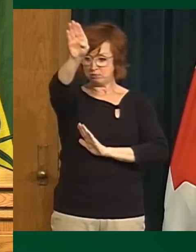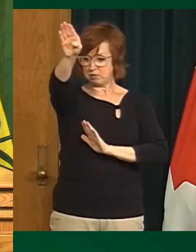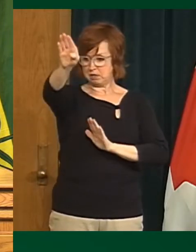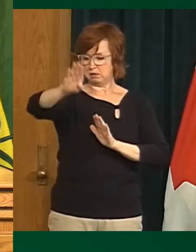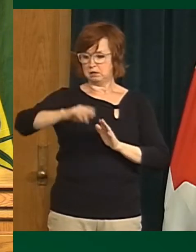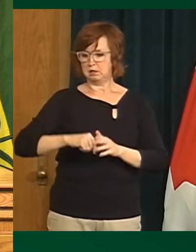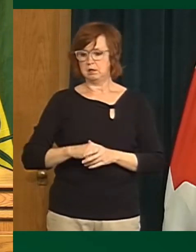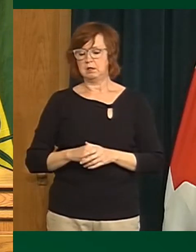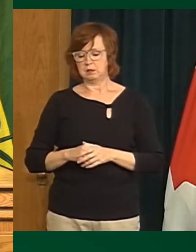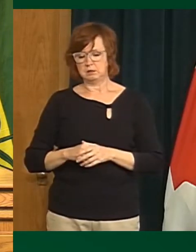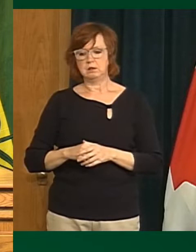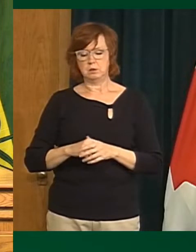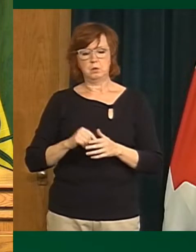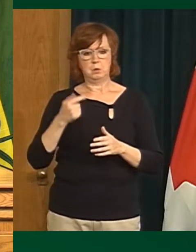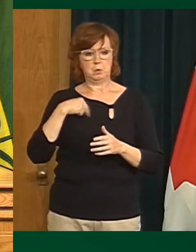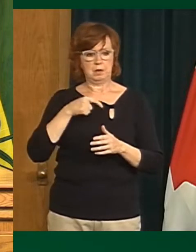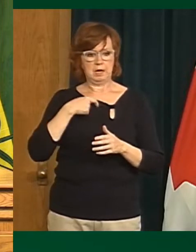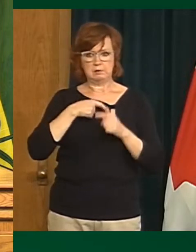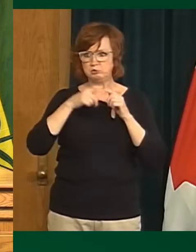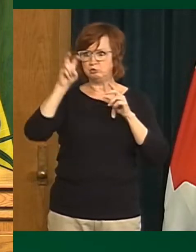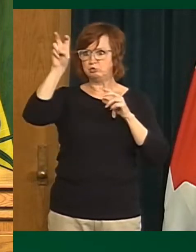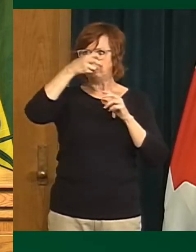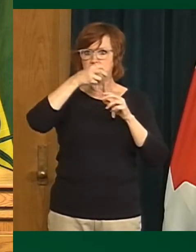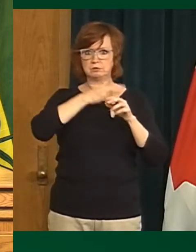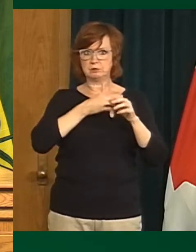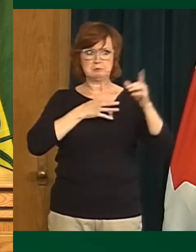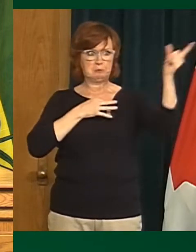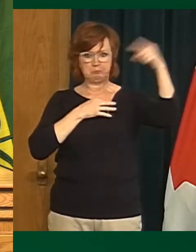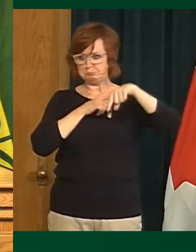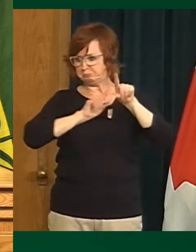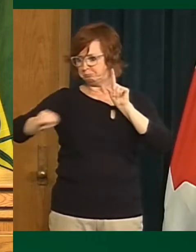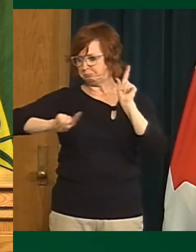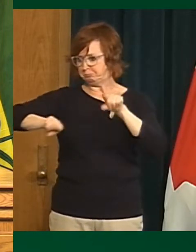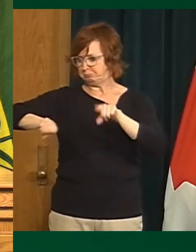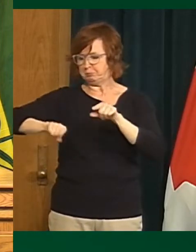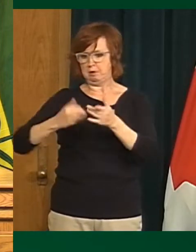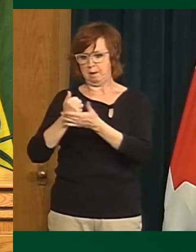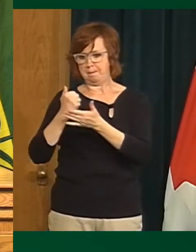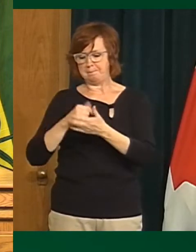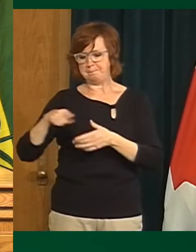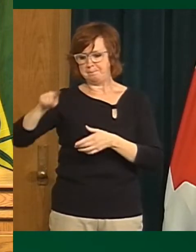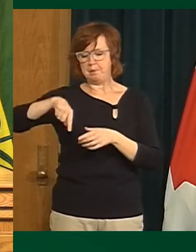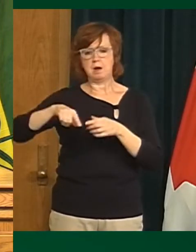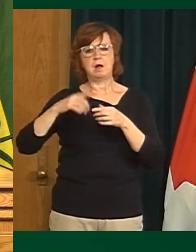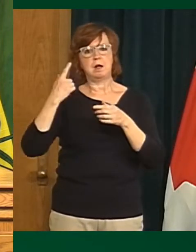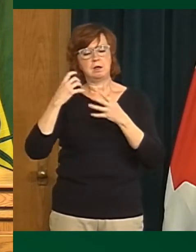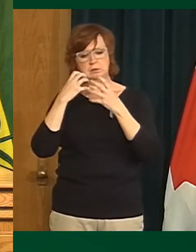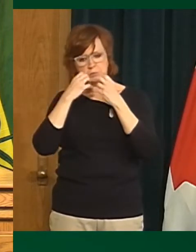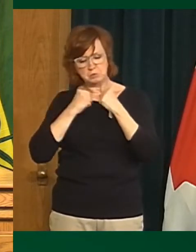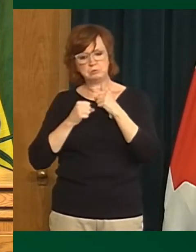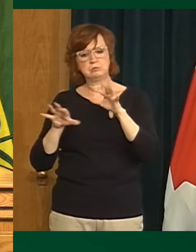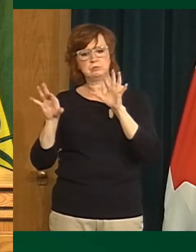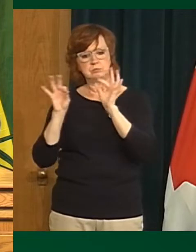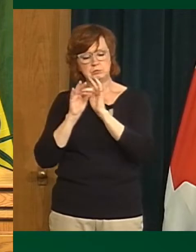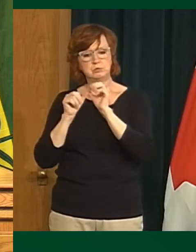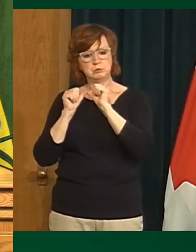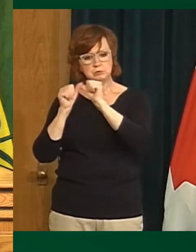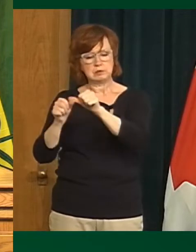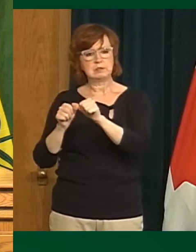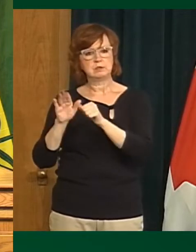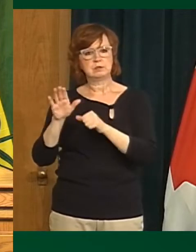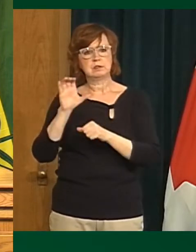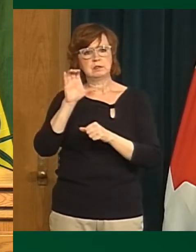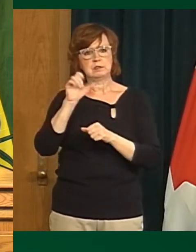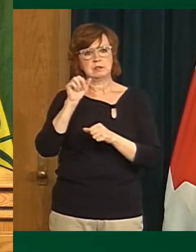ensure that we can provide consistent care. So as we reopen these facilities and make sure that they're safe for both staff